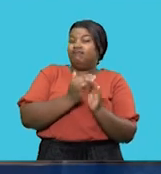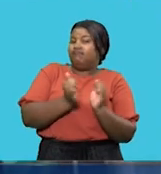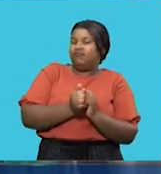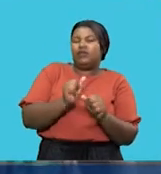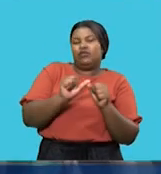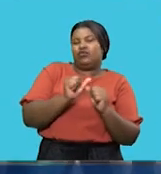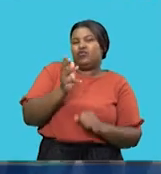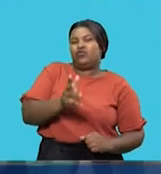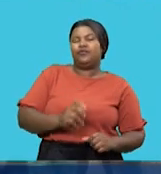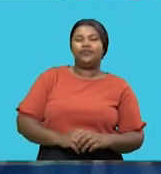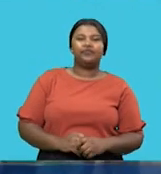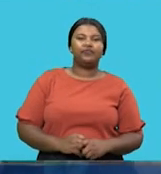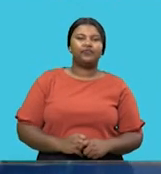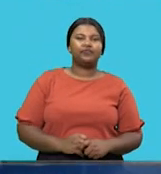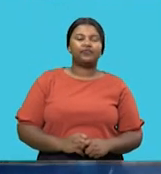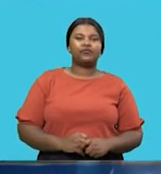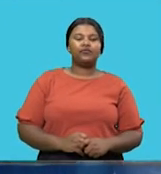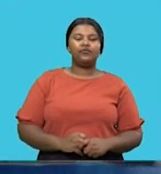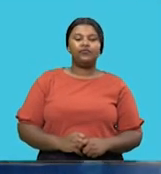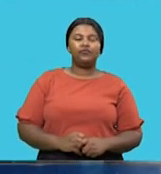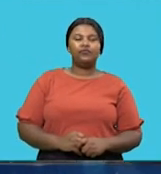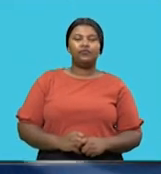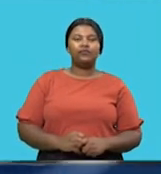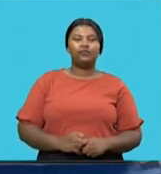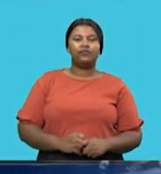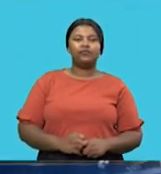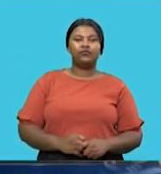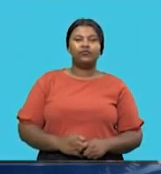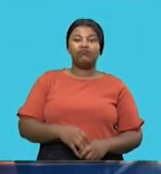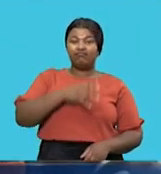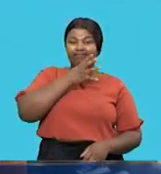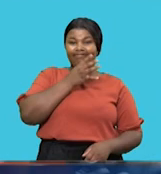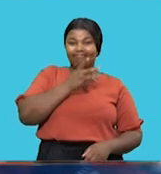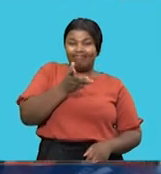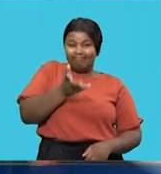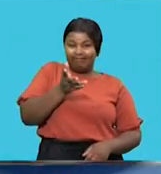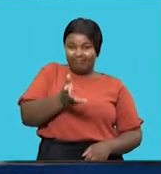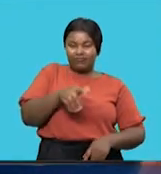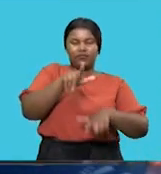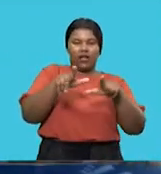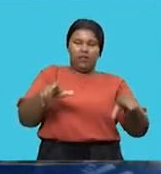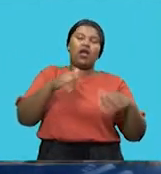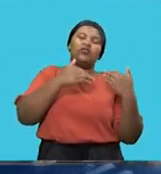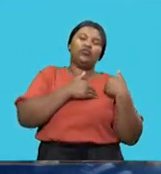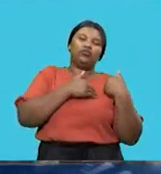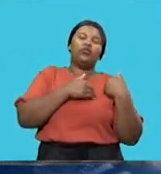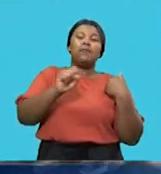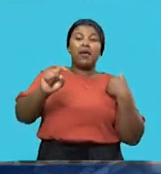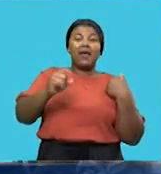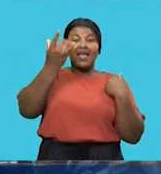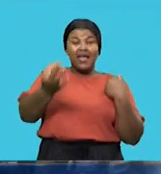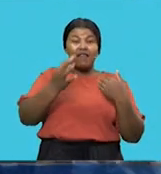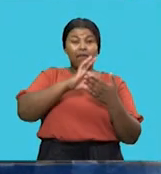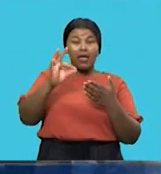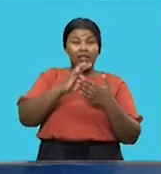I should clean. Bathi konke lokungcola kubangelwa abantu, ngakho ke uma begqugquzelana bengayenza le ndawo ihlale ihlanzekile